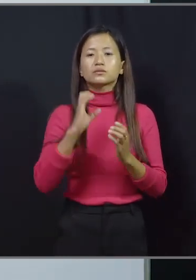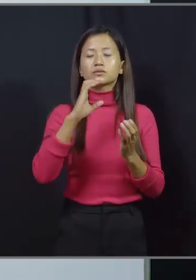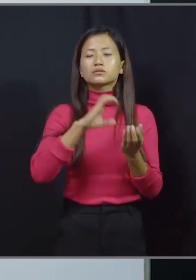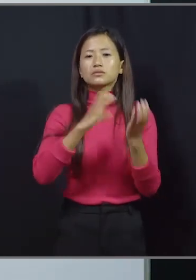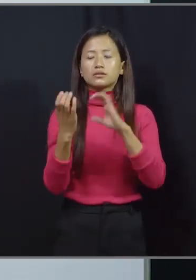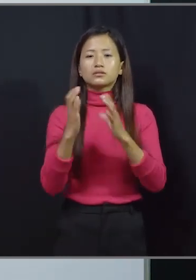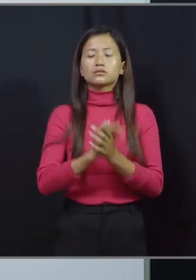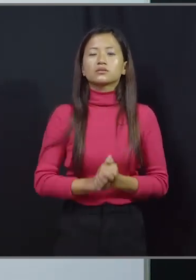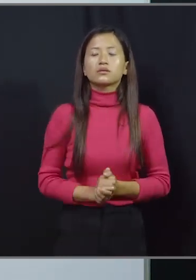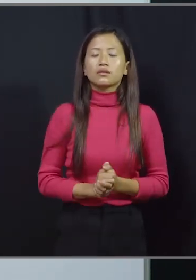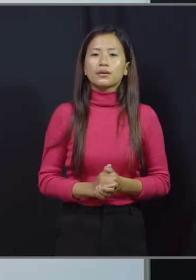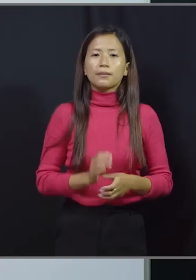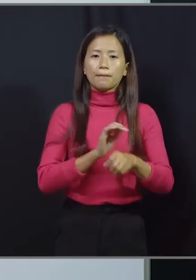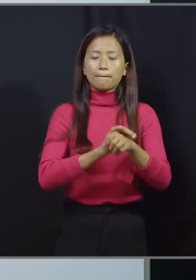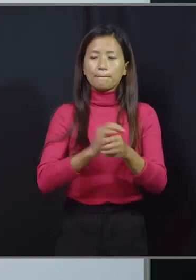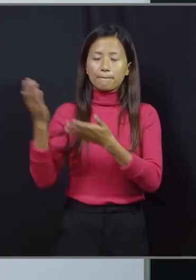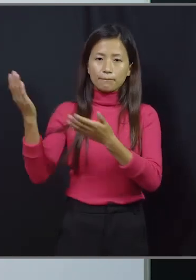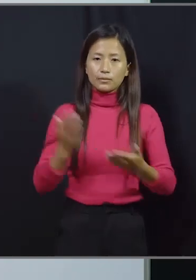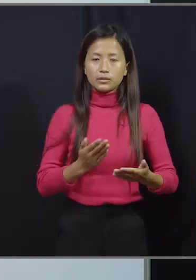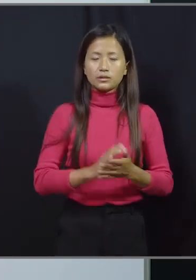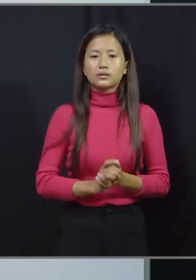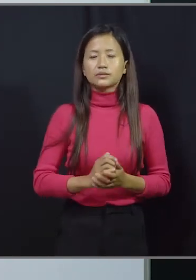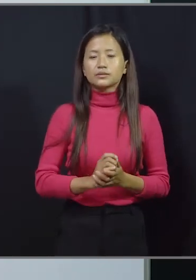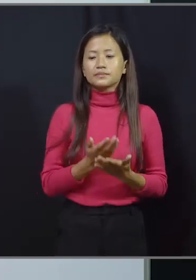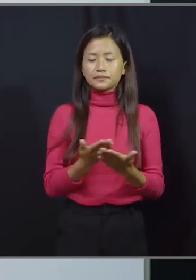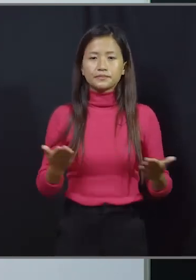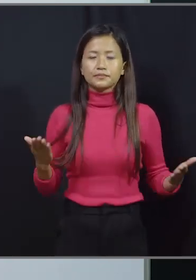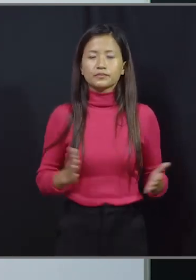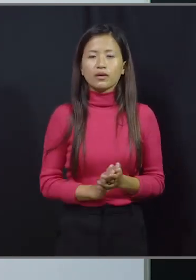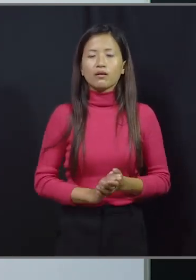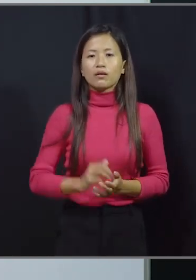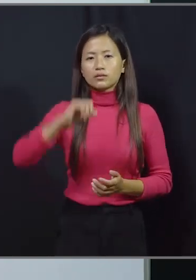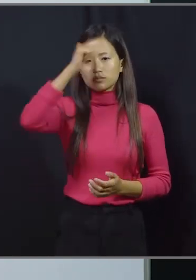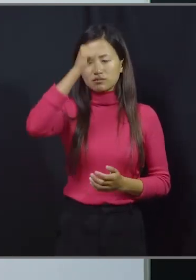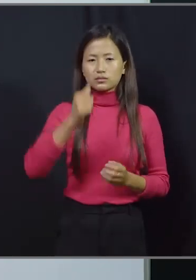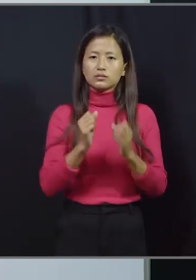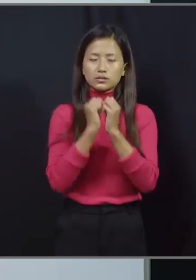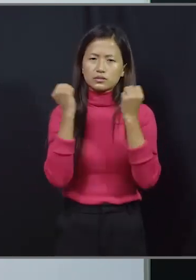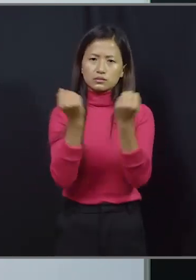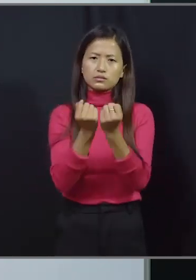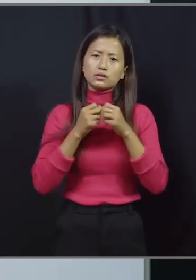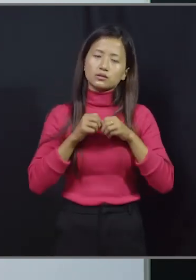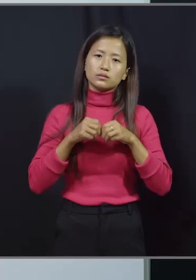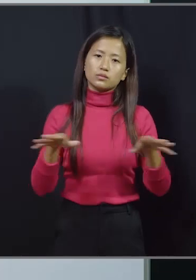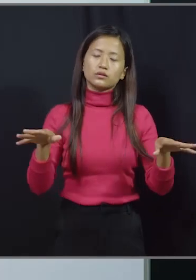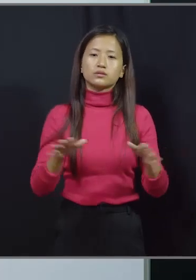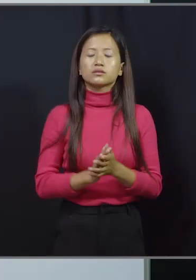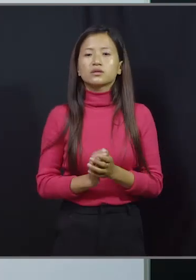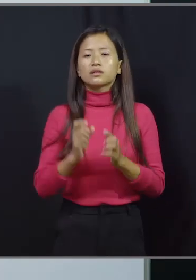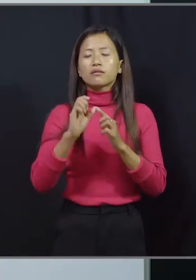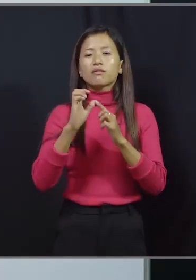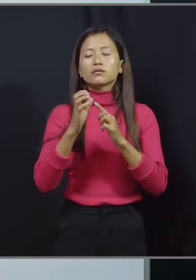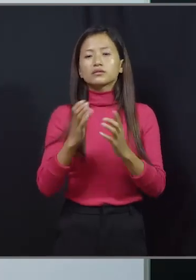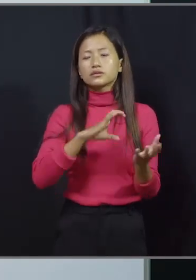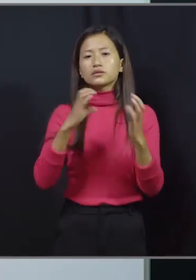British brought along with them. So India was socially exploited, even to the extent of their culture. They